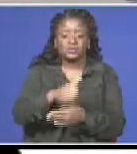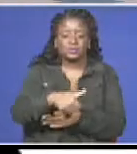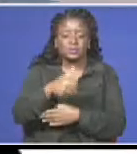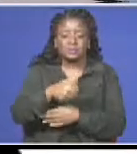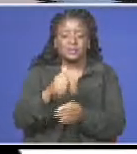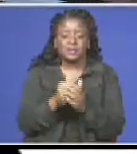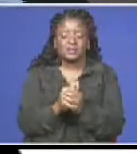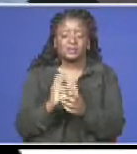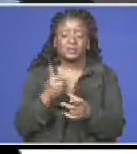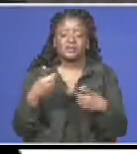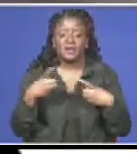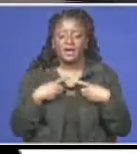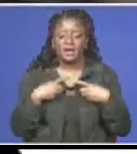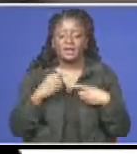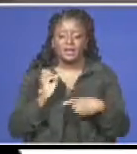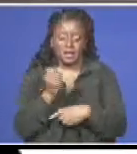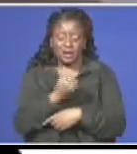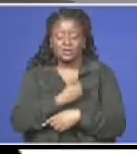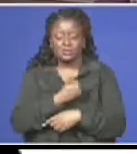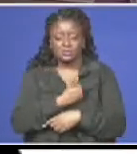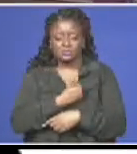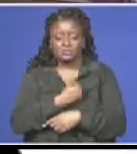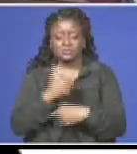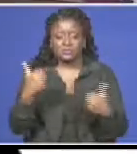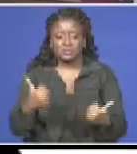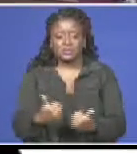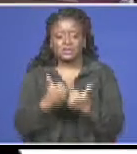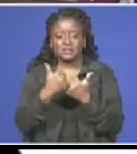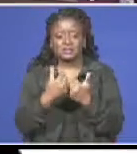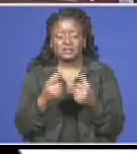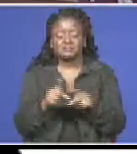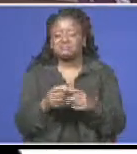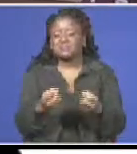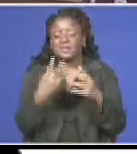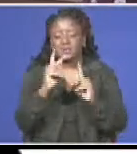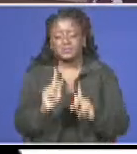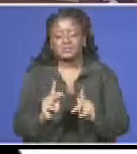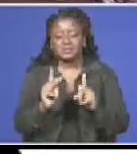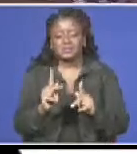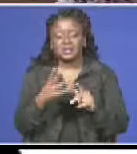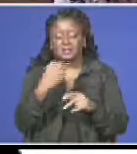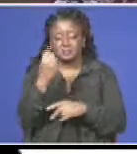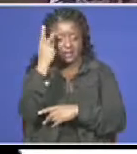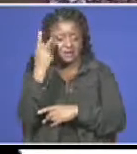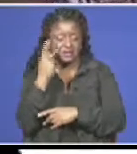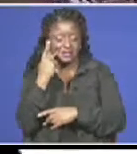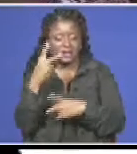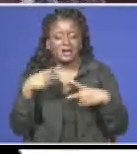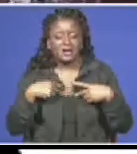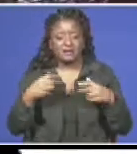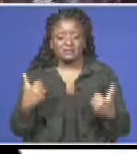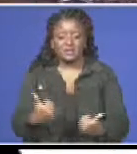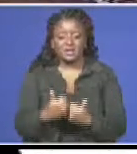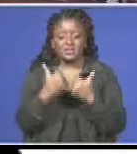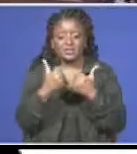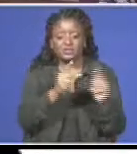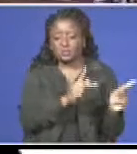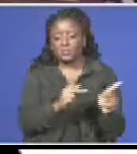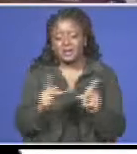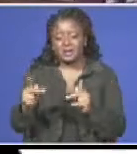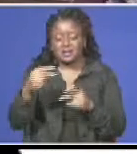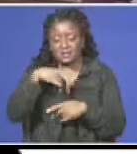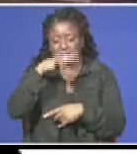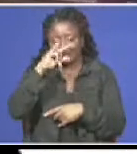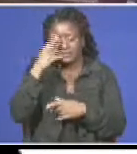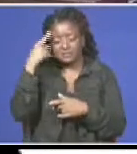We've had our share of challenges, and as many persons and parents out there challenge as well in preparing their kids for back to school. And so